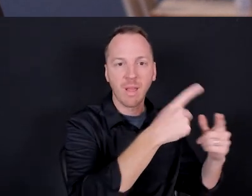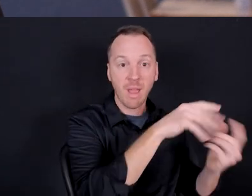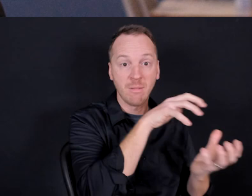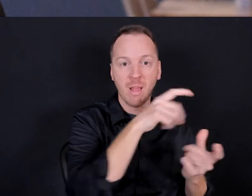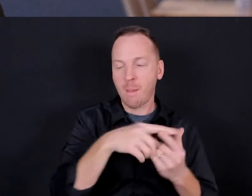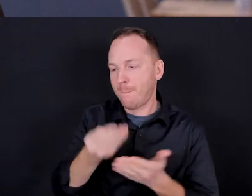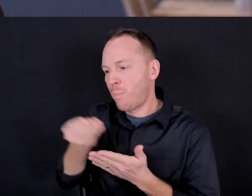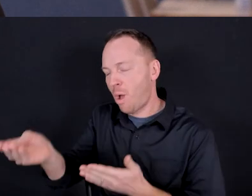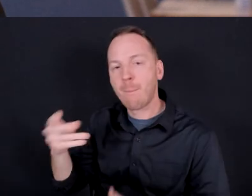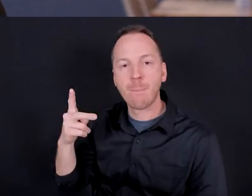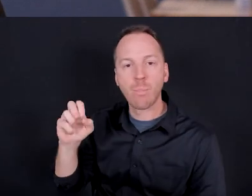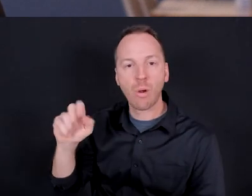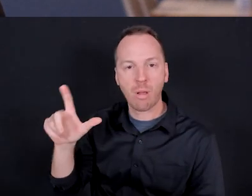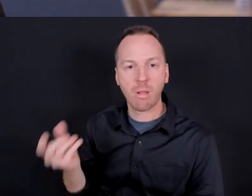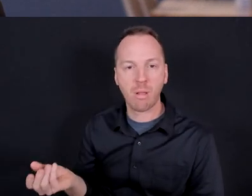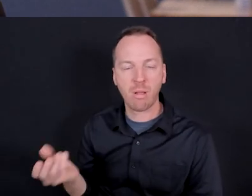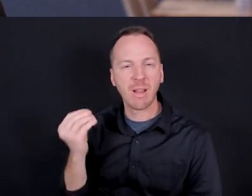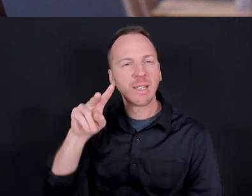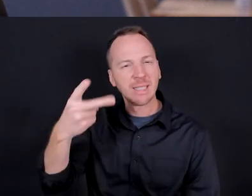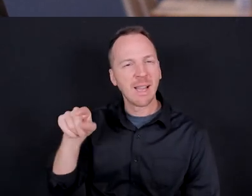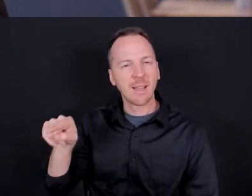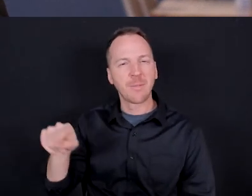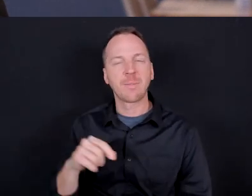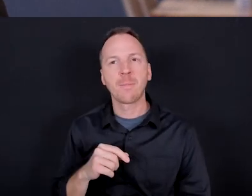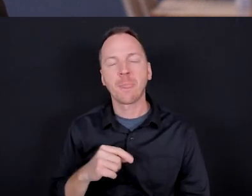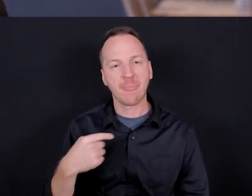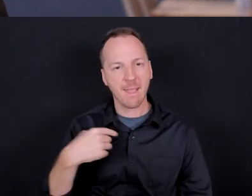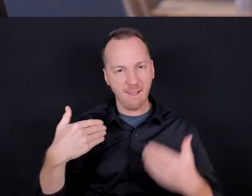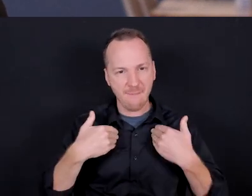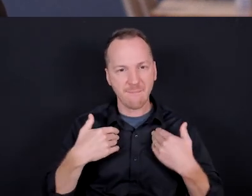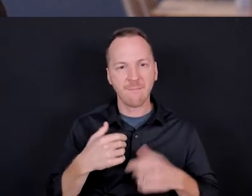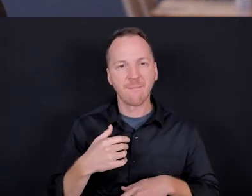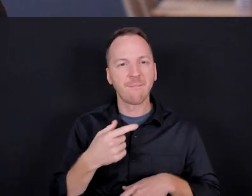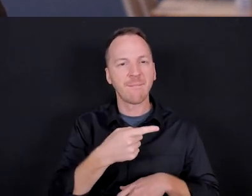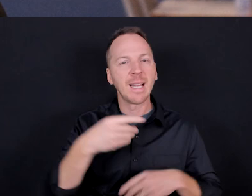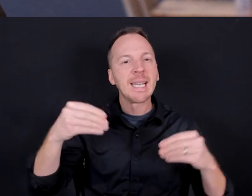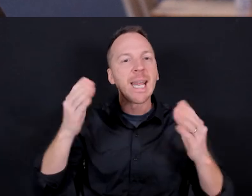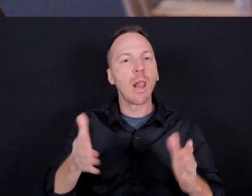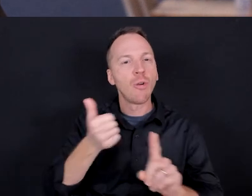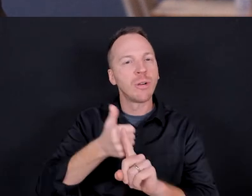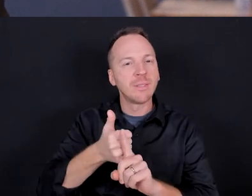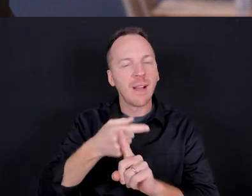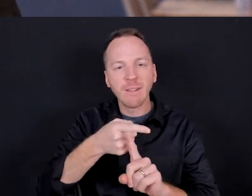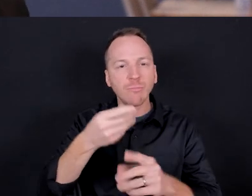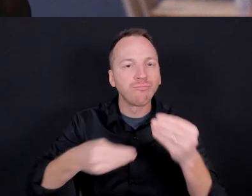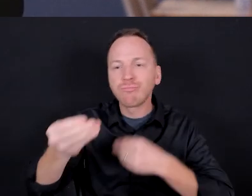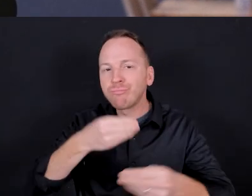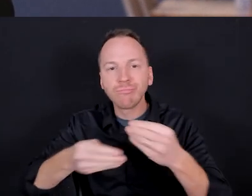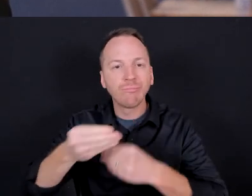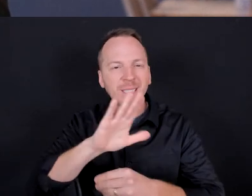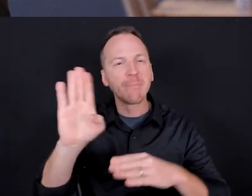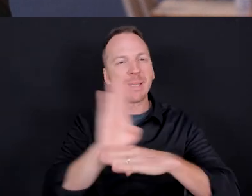it. Now, in the second story, we have a dealer in costly pearls who made